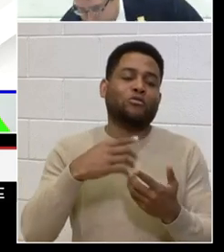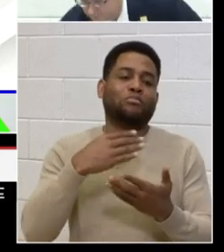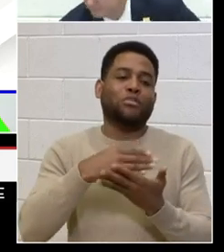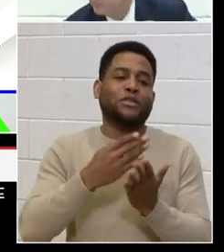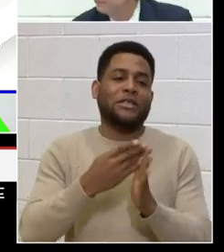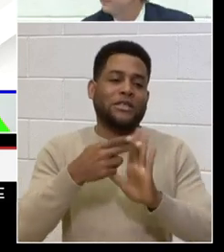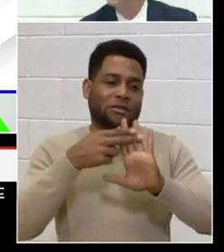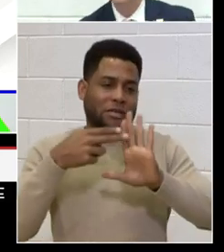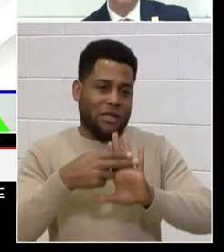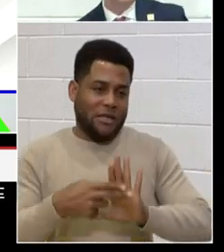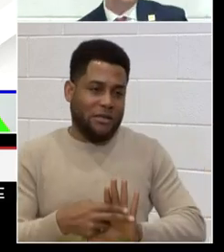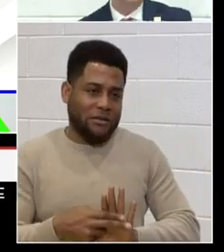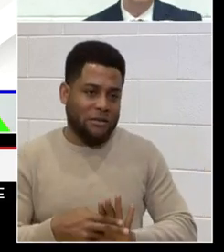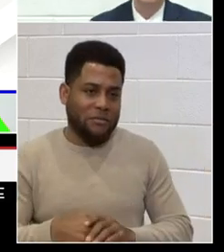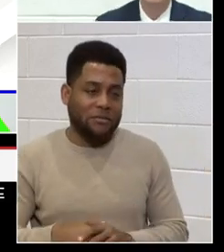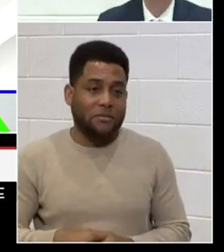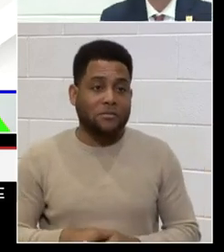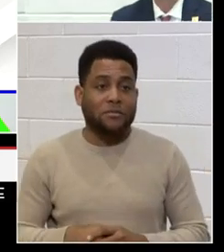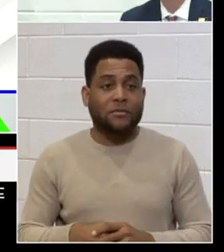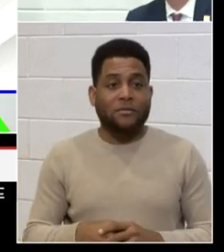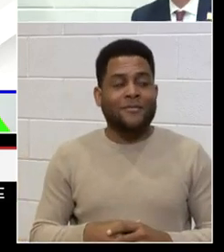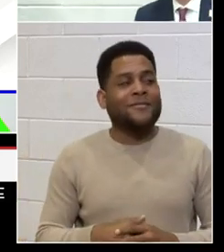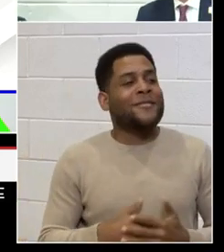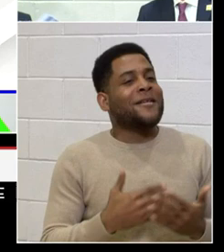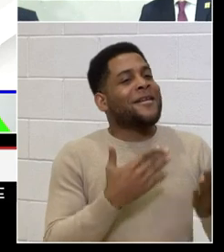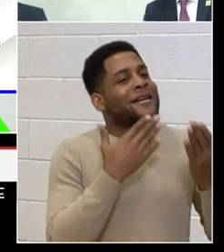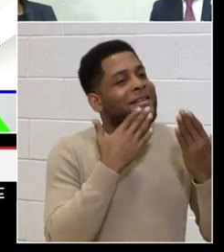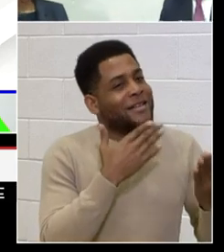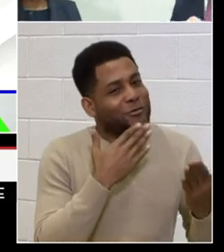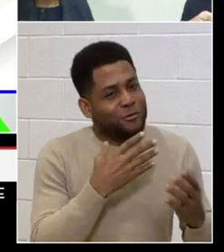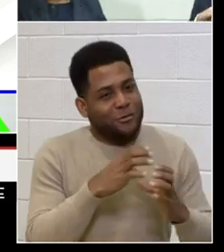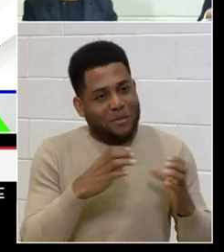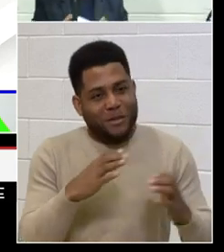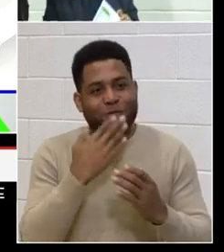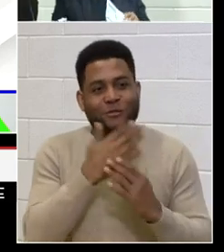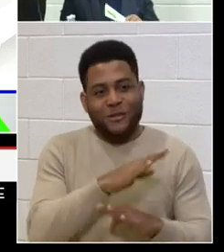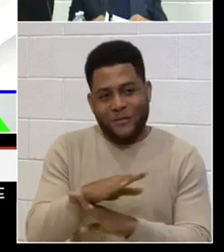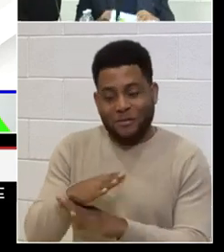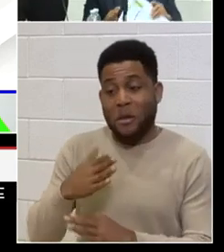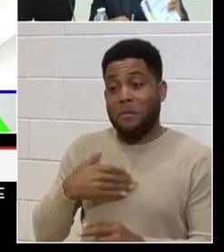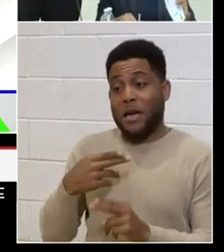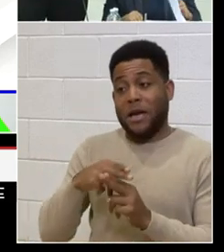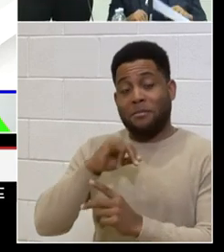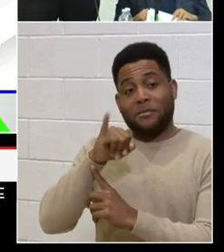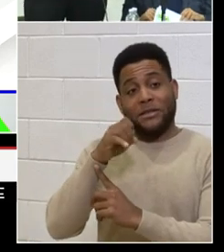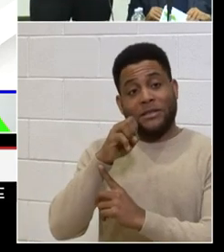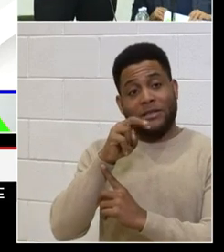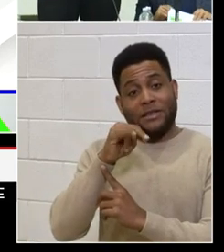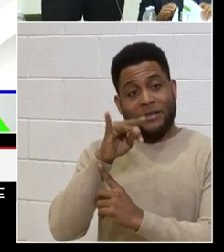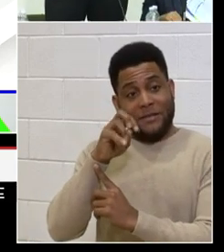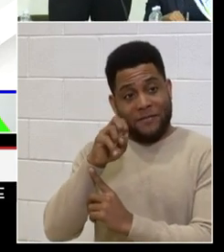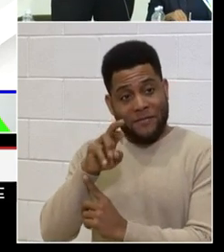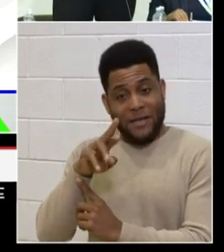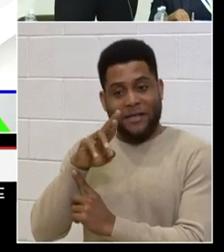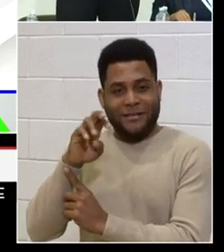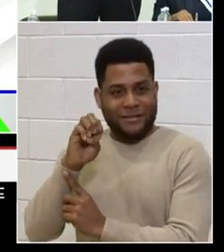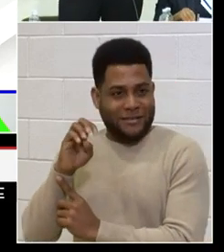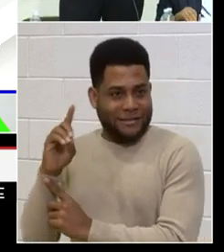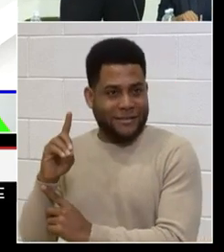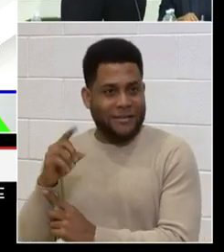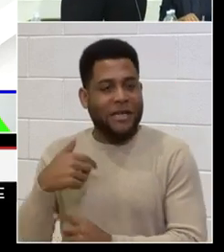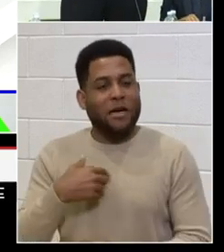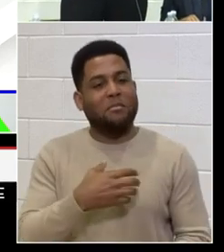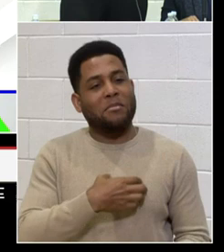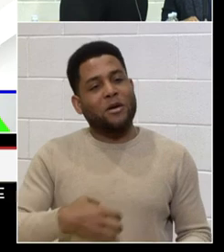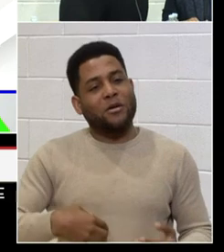Thank you, City Administrator, and good evening, everyone. My name is Jenny Reed, and I have the privilege of serving as the Mayor's Budget Director. So I'm going to